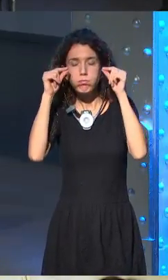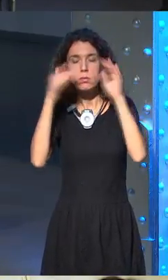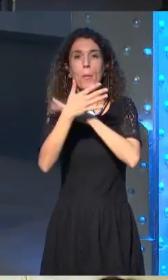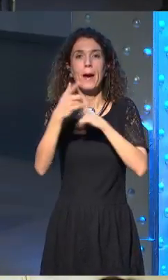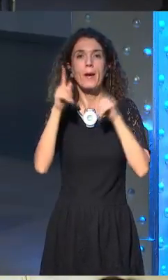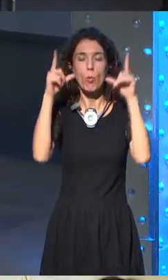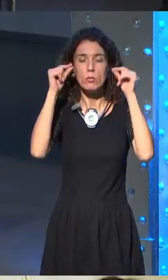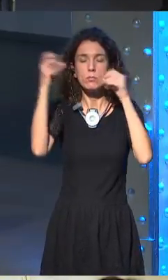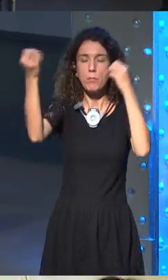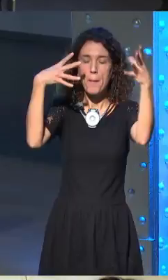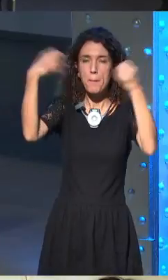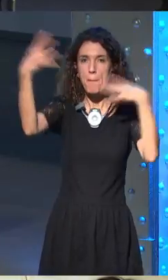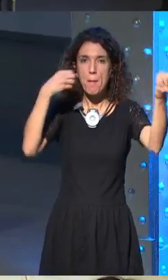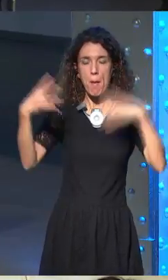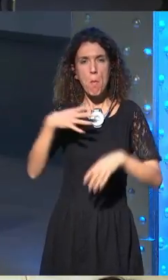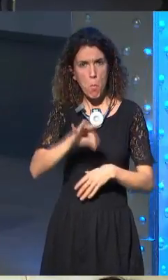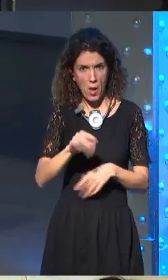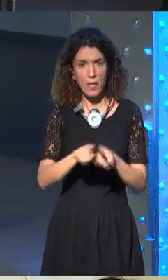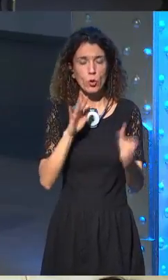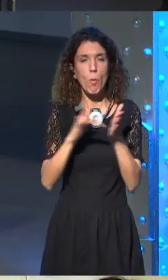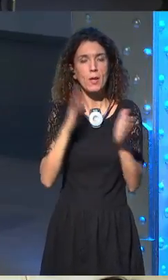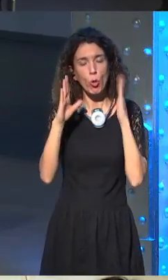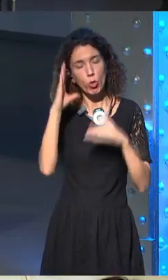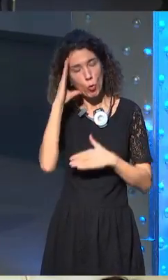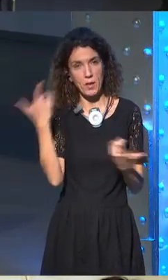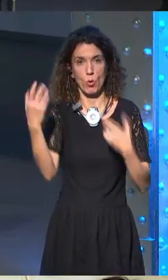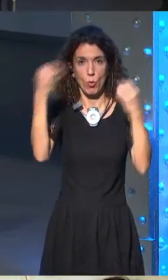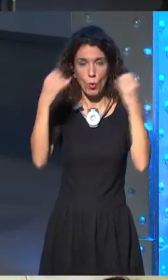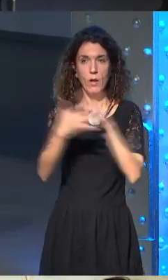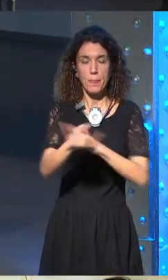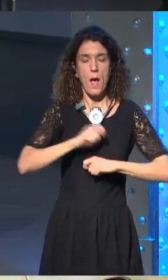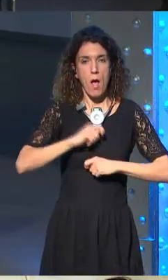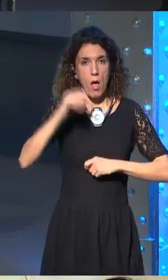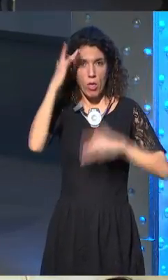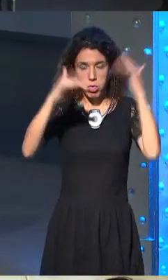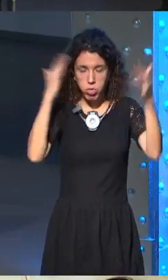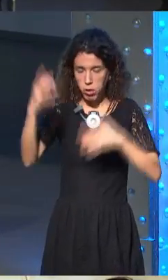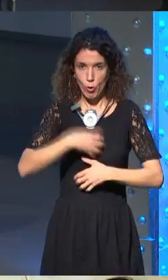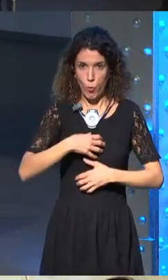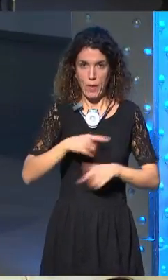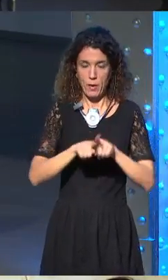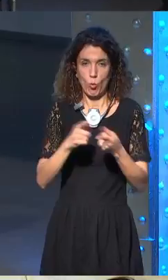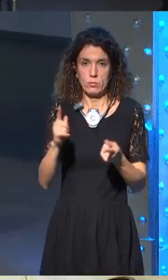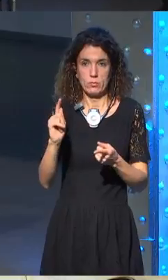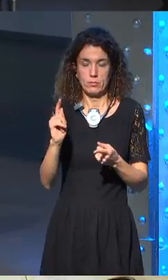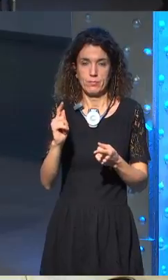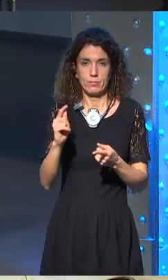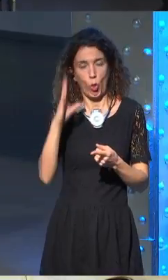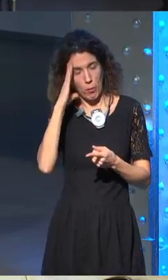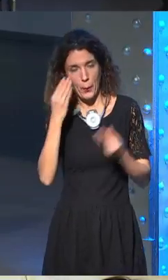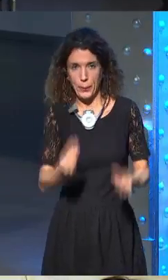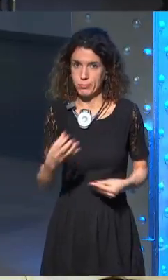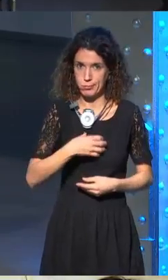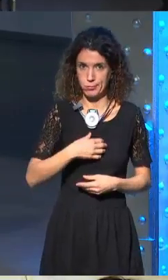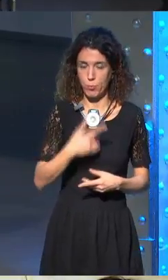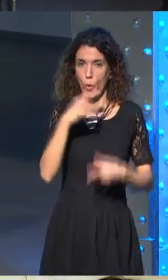view. And that's kind of a distraction when you're going to sleep. I flew my first flight to Hubble Space Telescope,